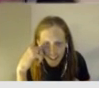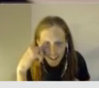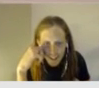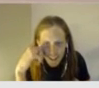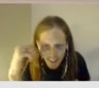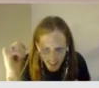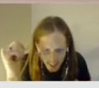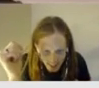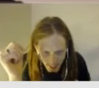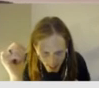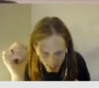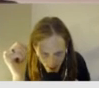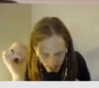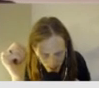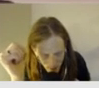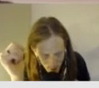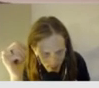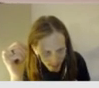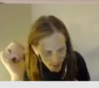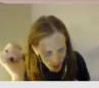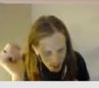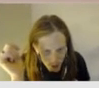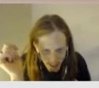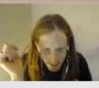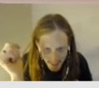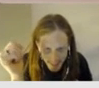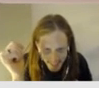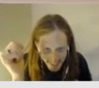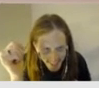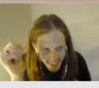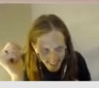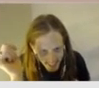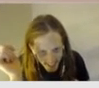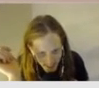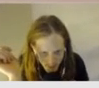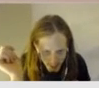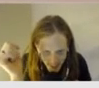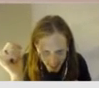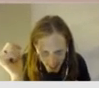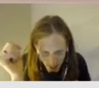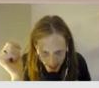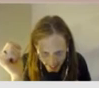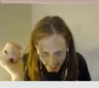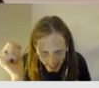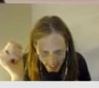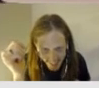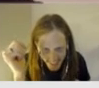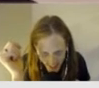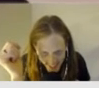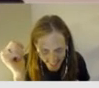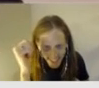the Nikon system. You know, I learned more about usernames on these videos than I learn about anything else.